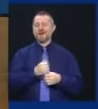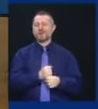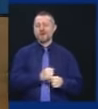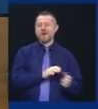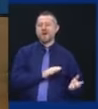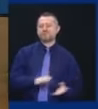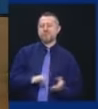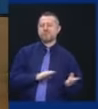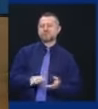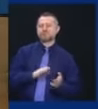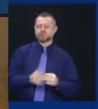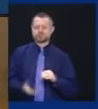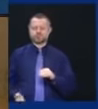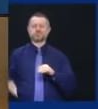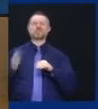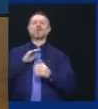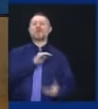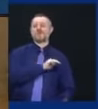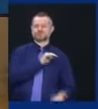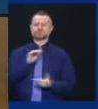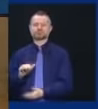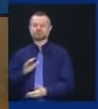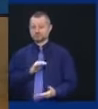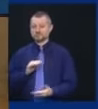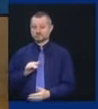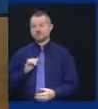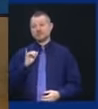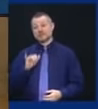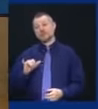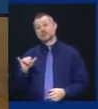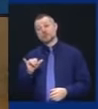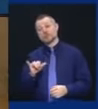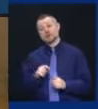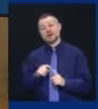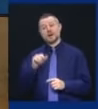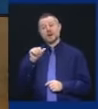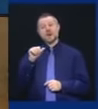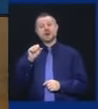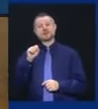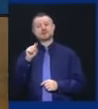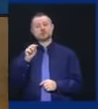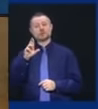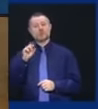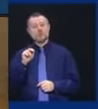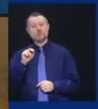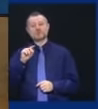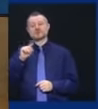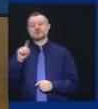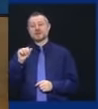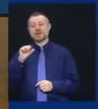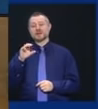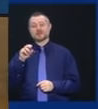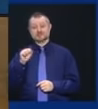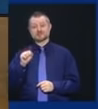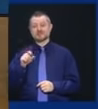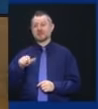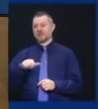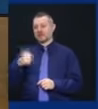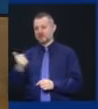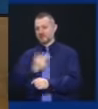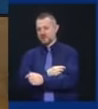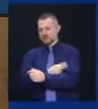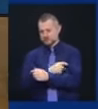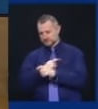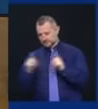up. We got more good news, the AstraZeneca vaccine, now another additional vaccine,